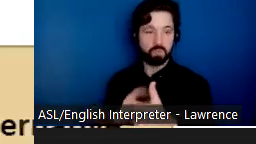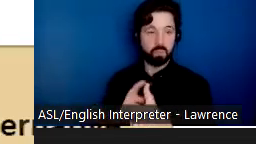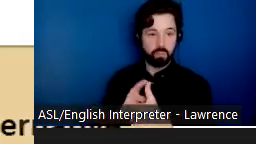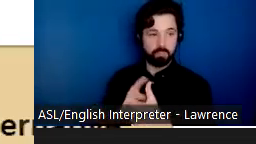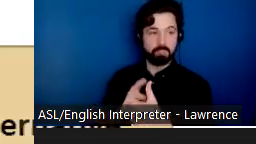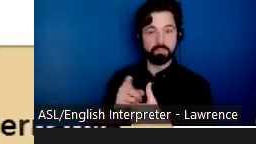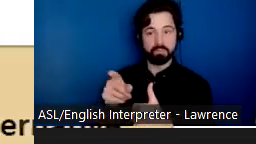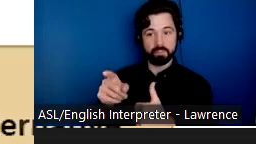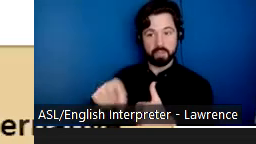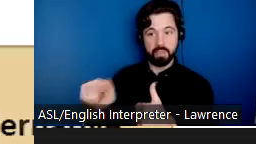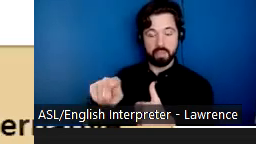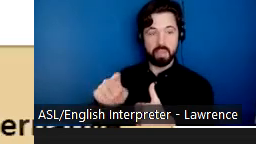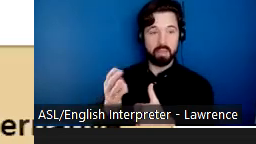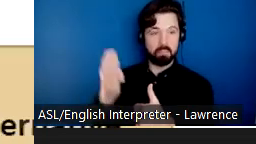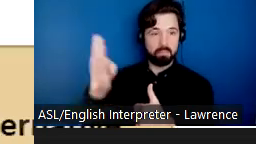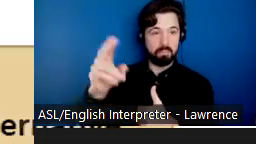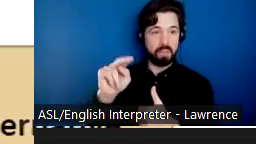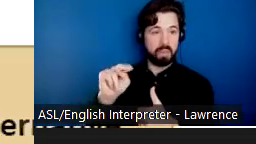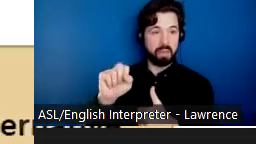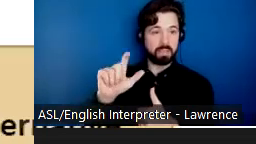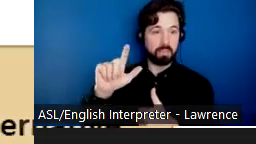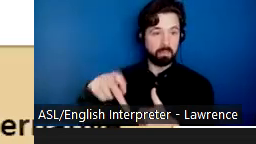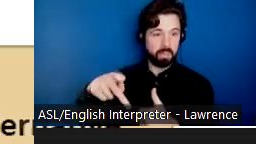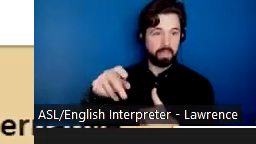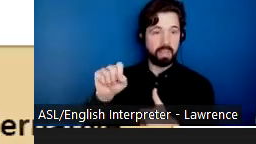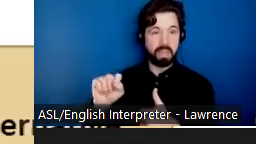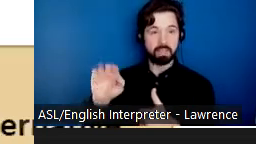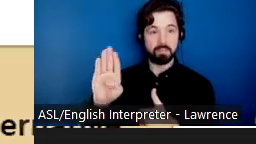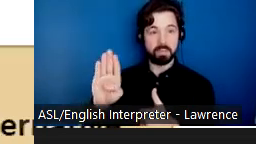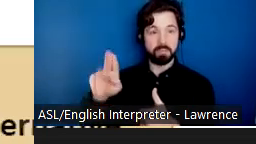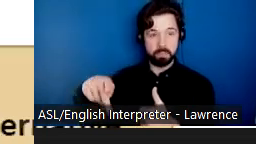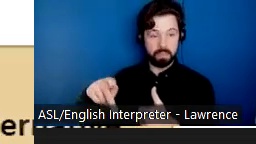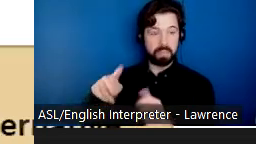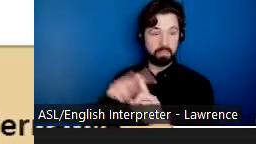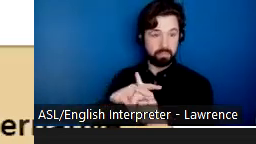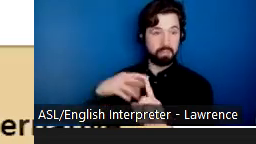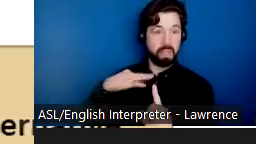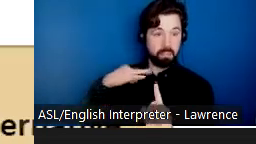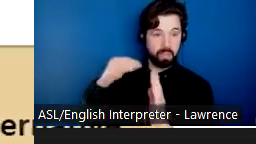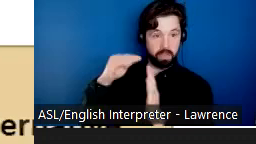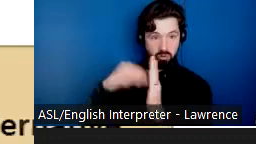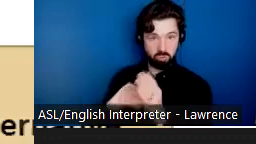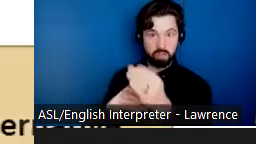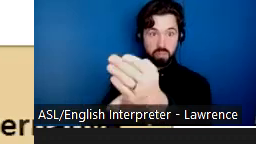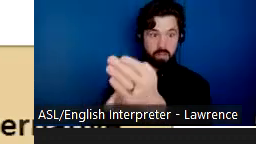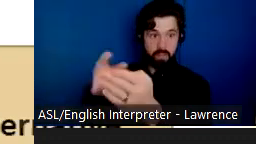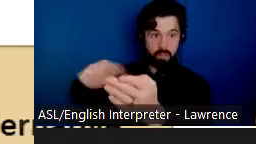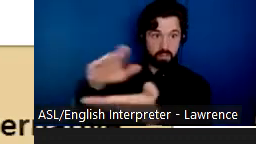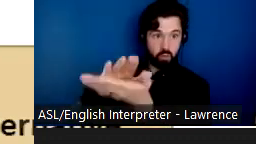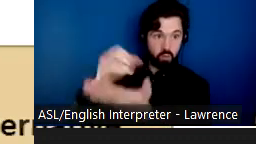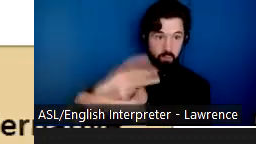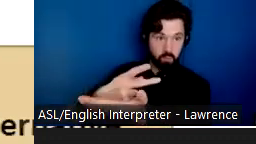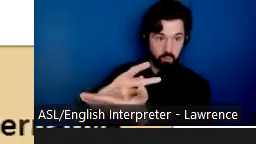an NSLP SBP application to their school and are approved. Two, they